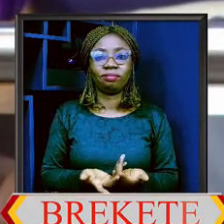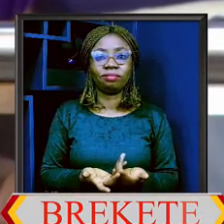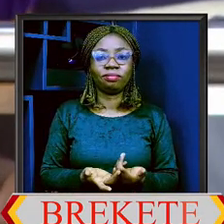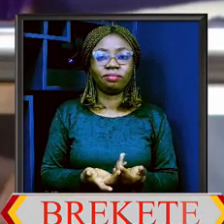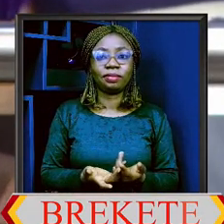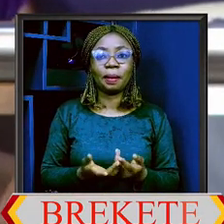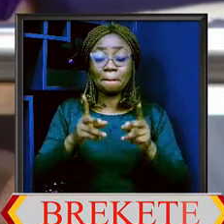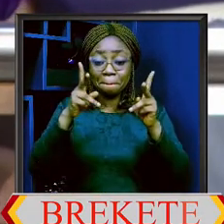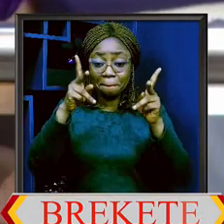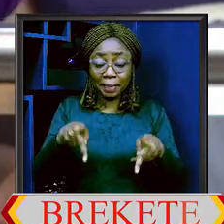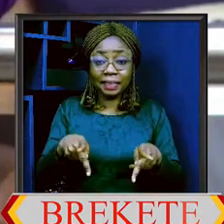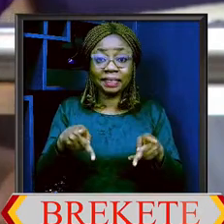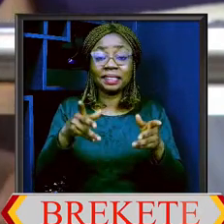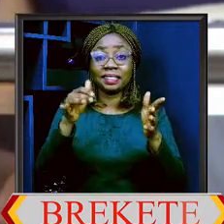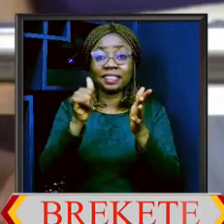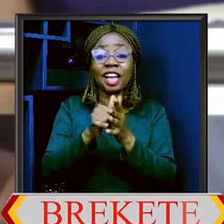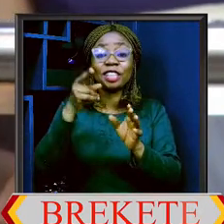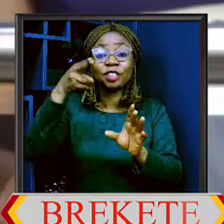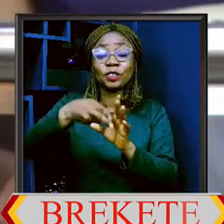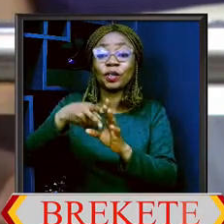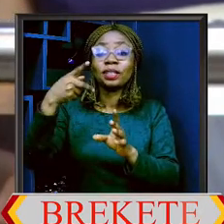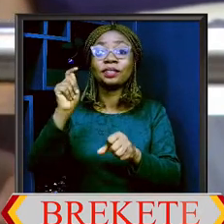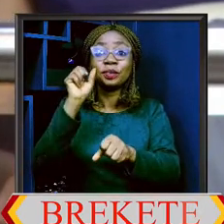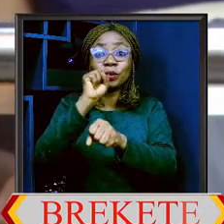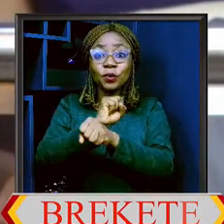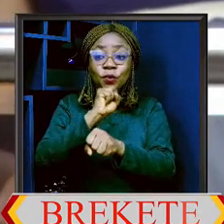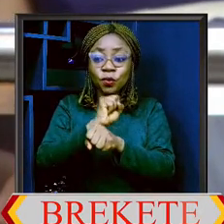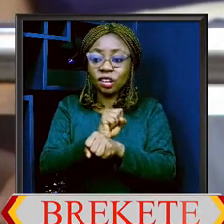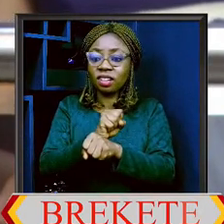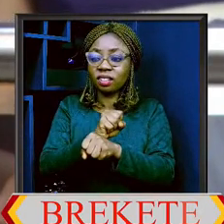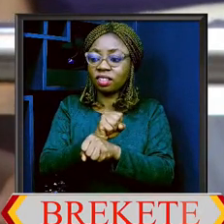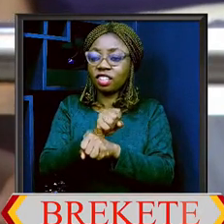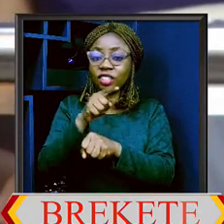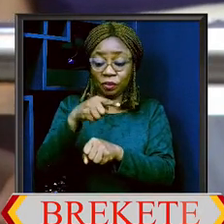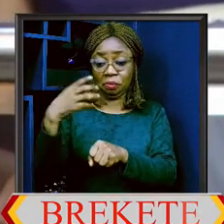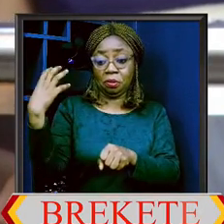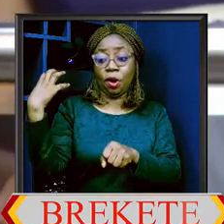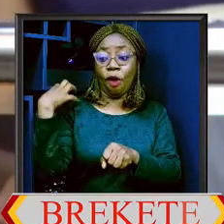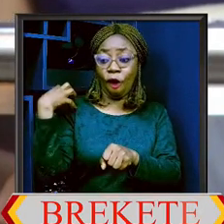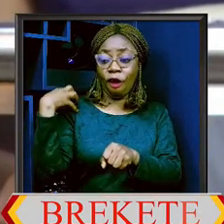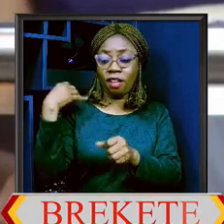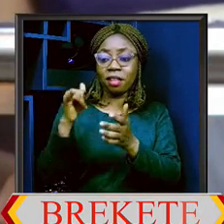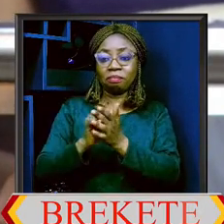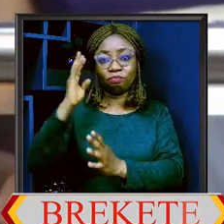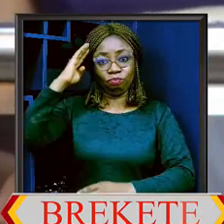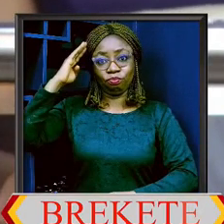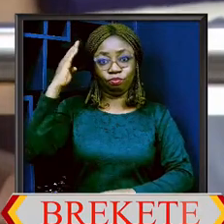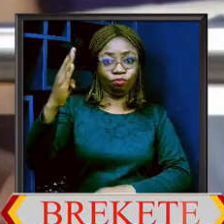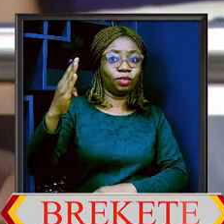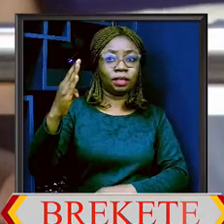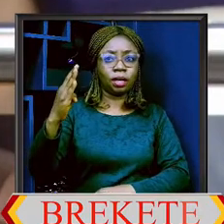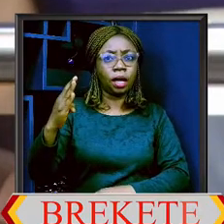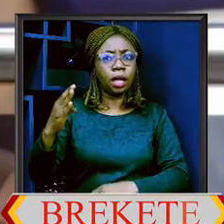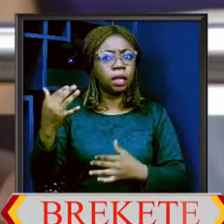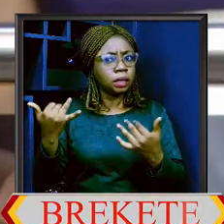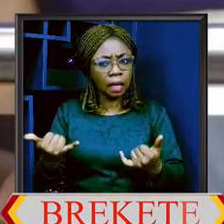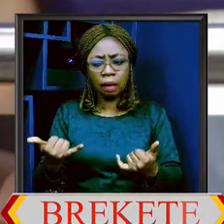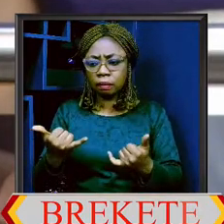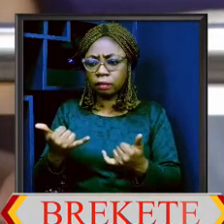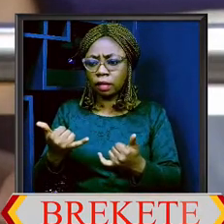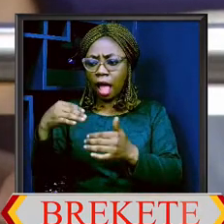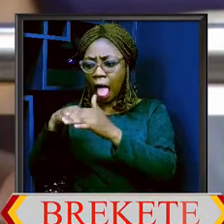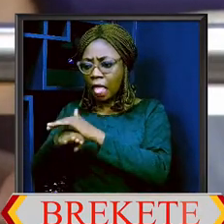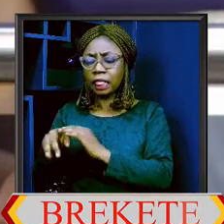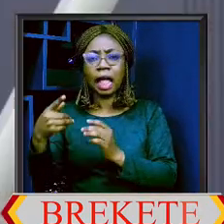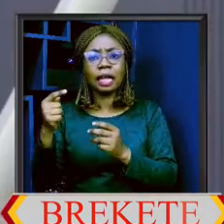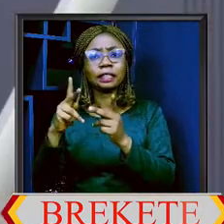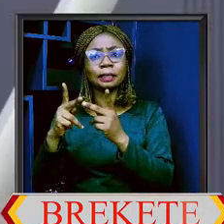thing person who join the work you still you be a guy already where they give you compliment now it don't enter